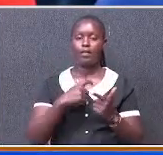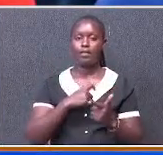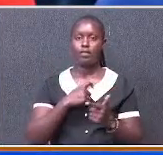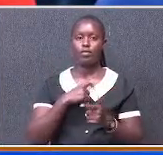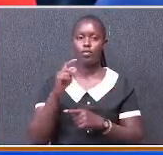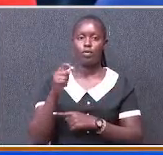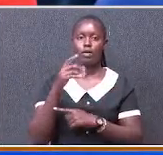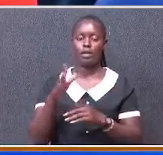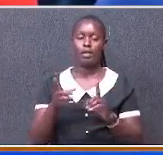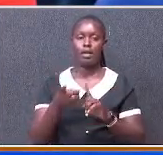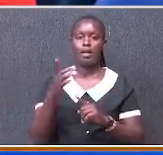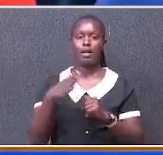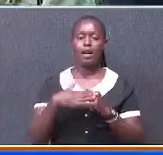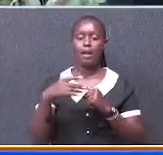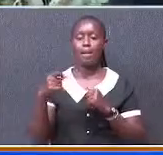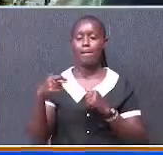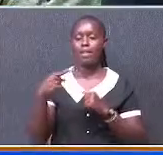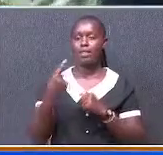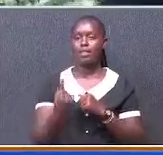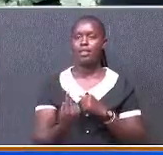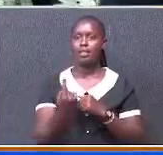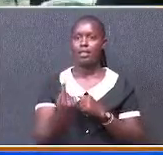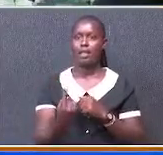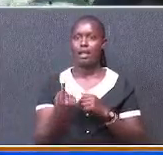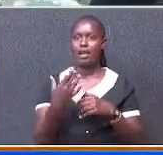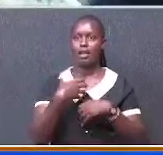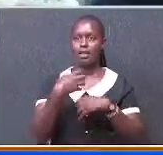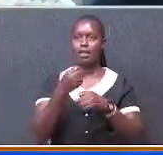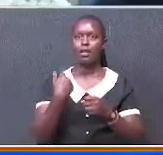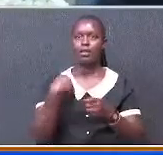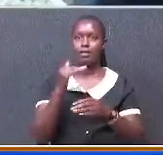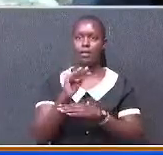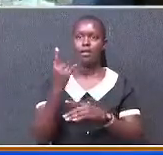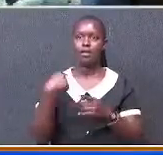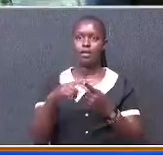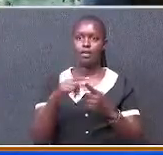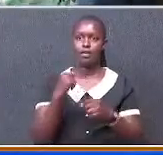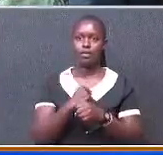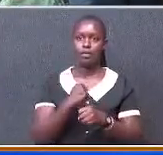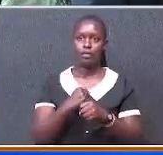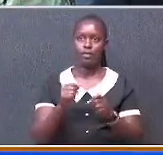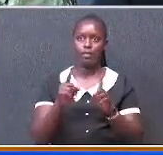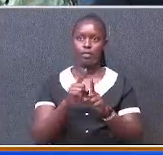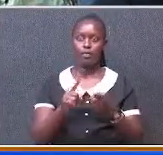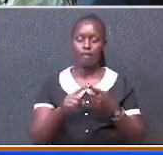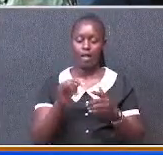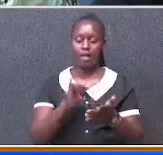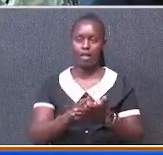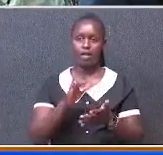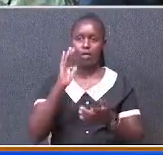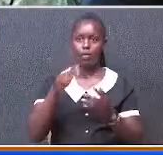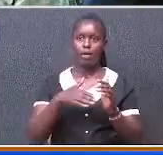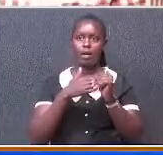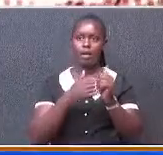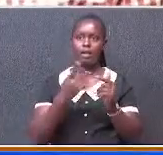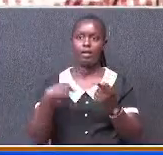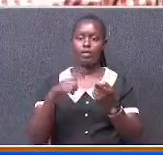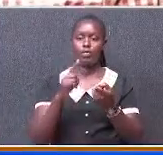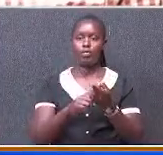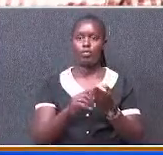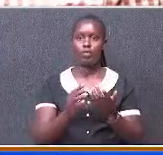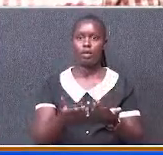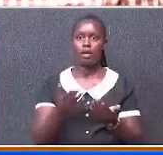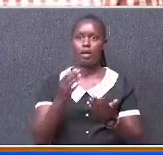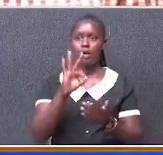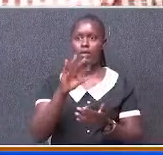on the 9th of this month. The stakeholders have called on the FIFA team to undertake a series of measures that would lead to fresh FKF